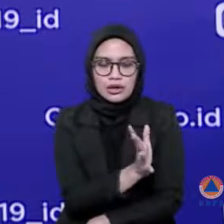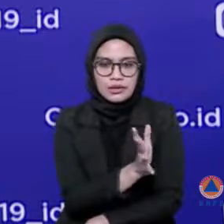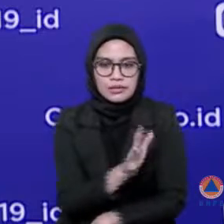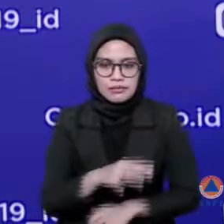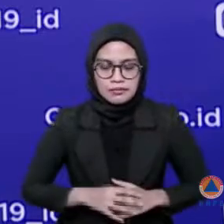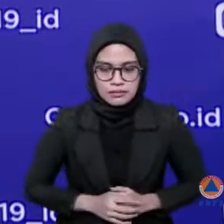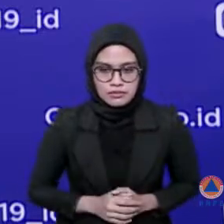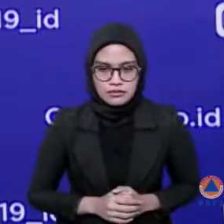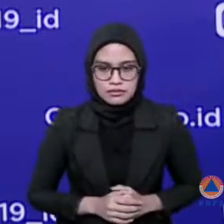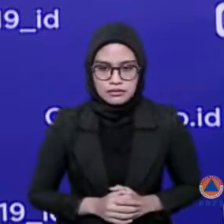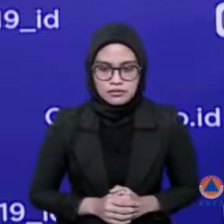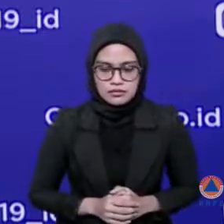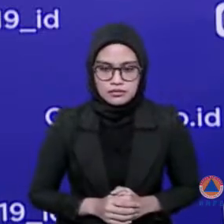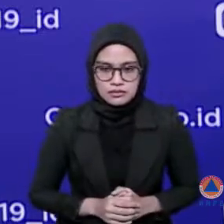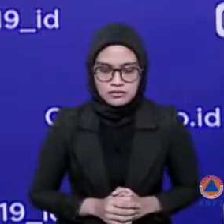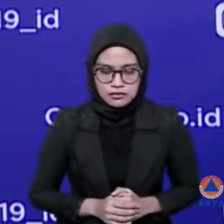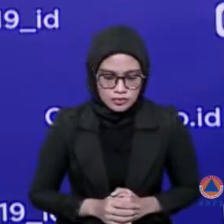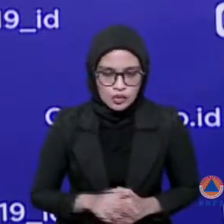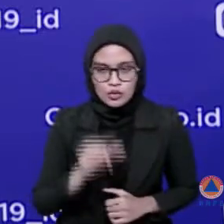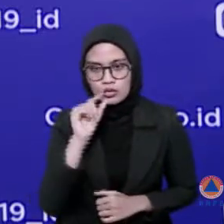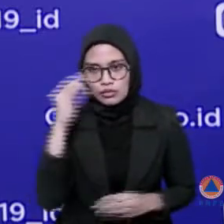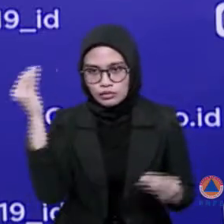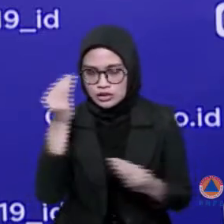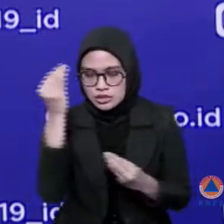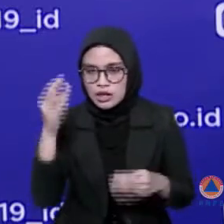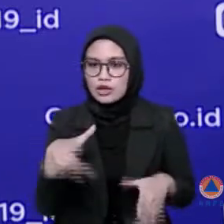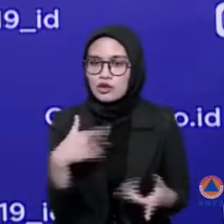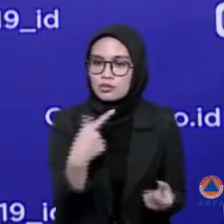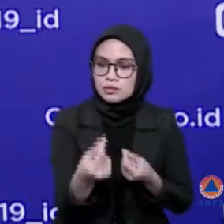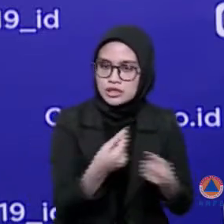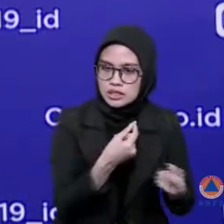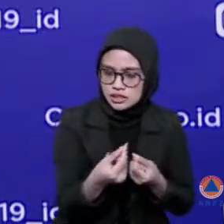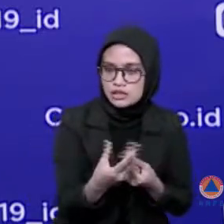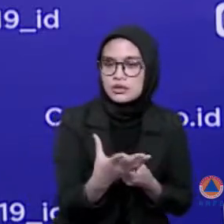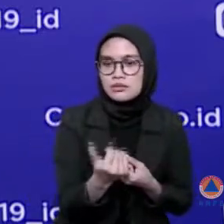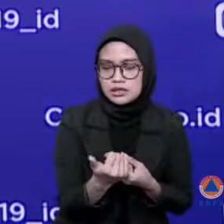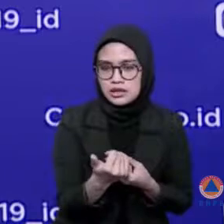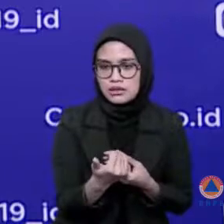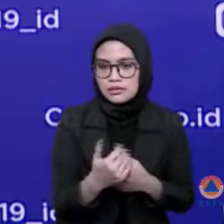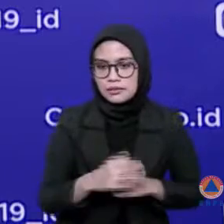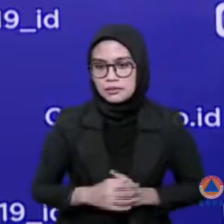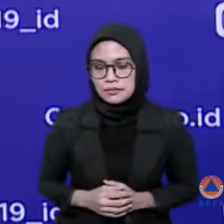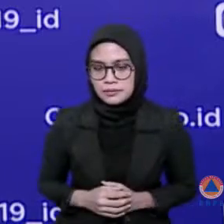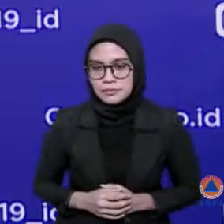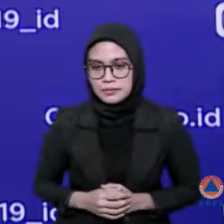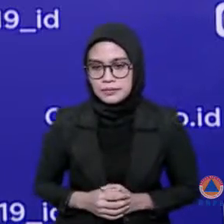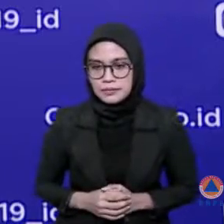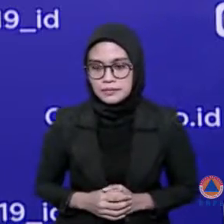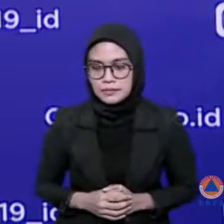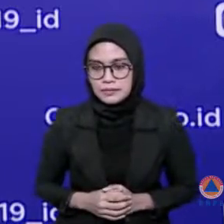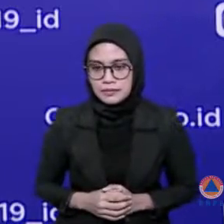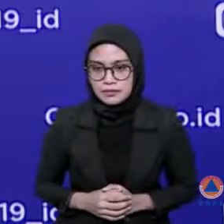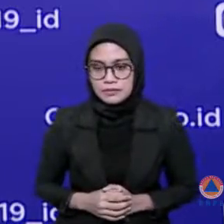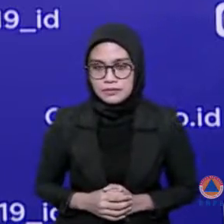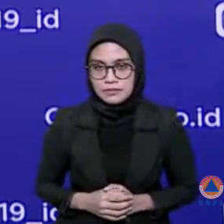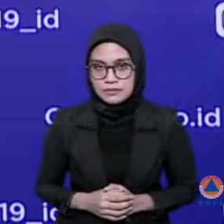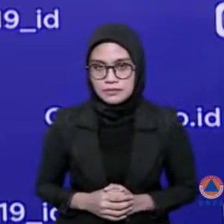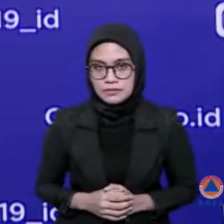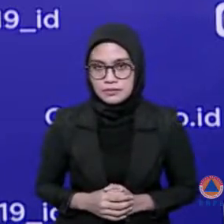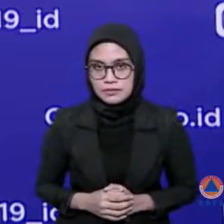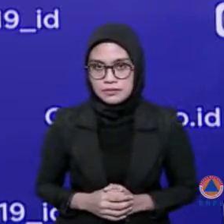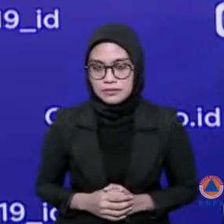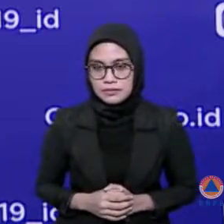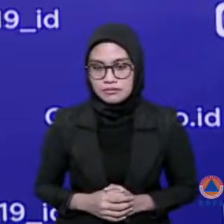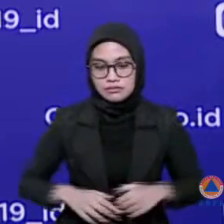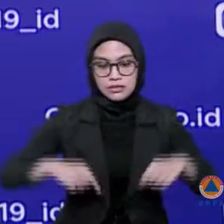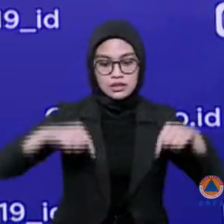of traveling for a business visit. And also, even though